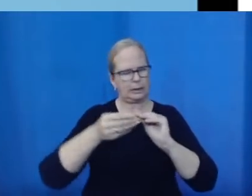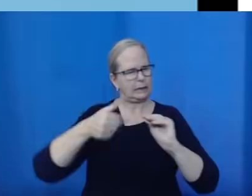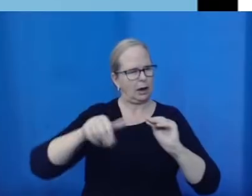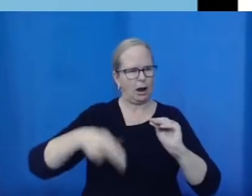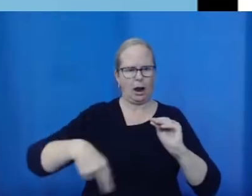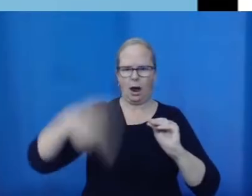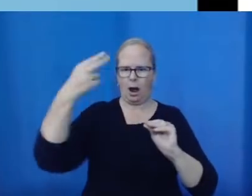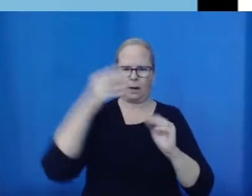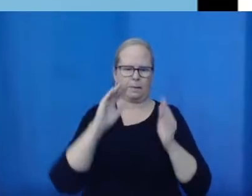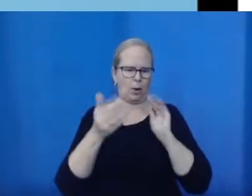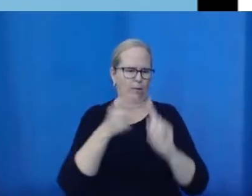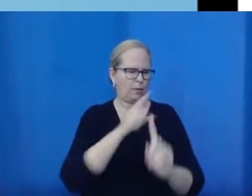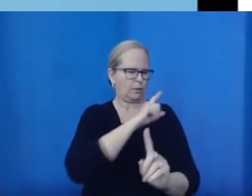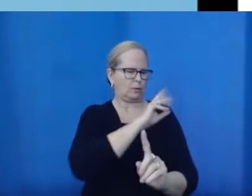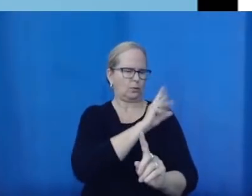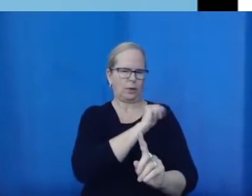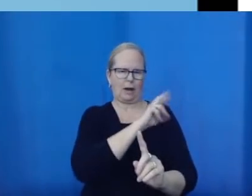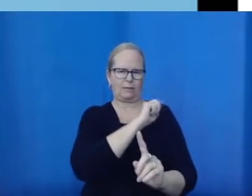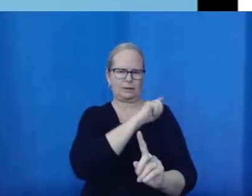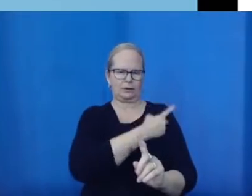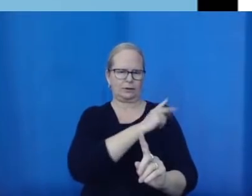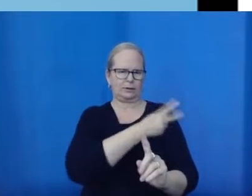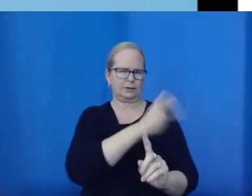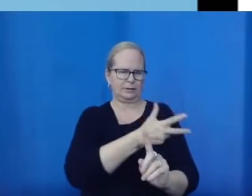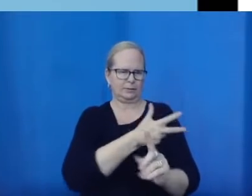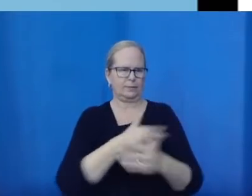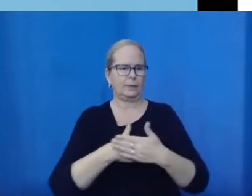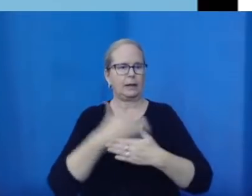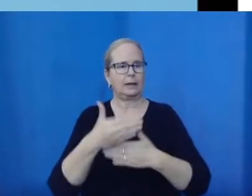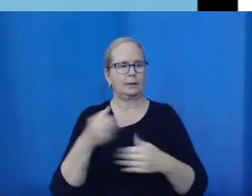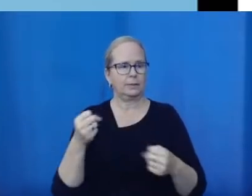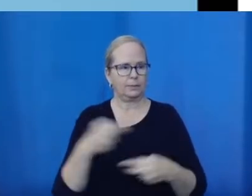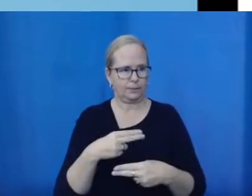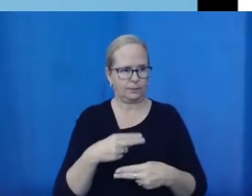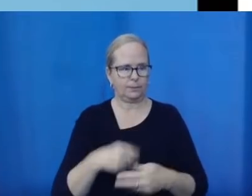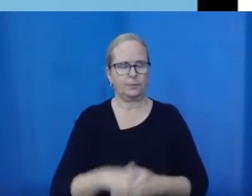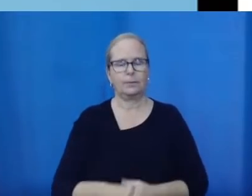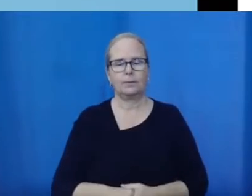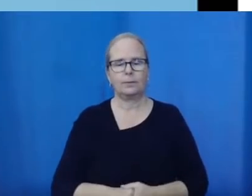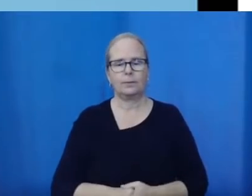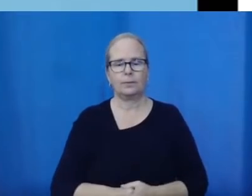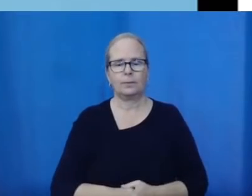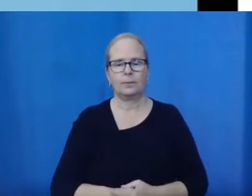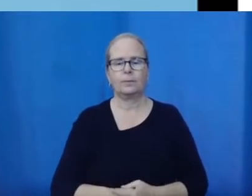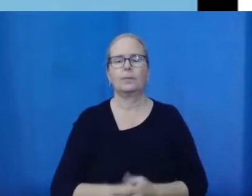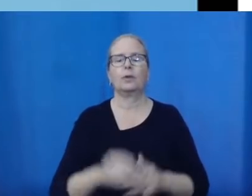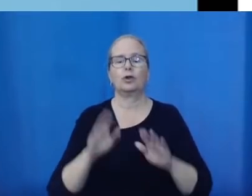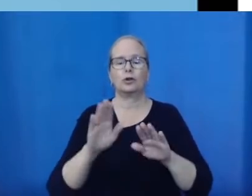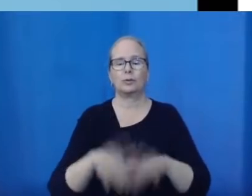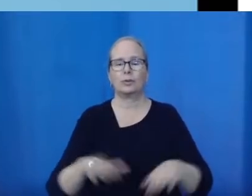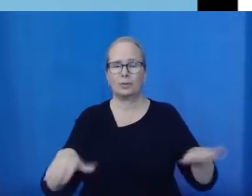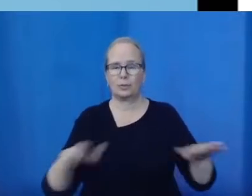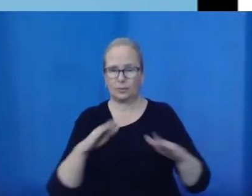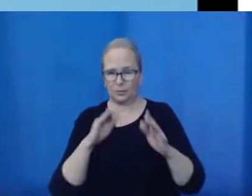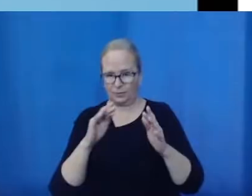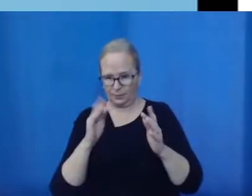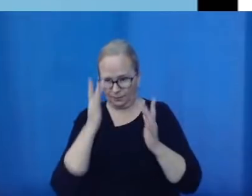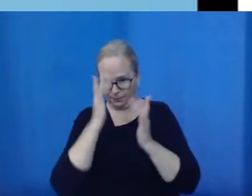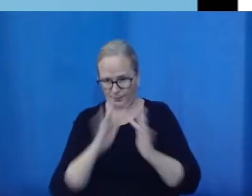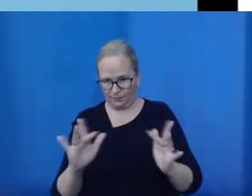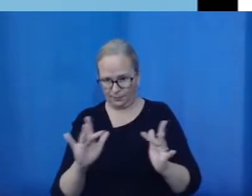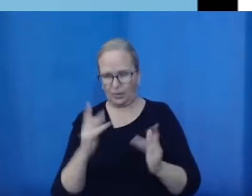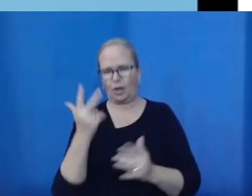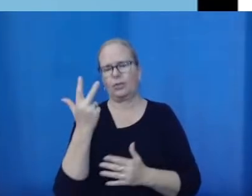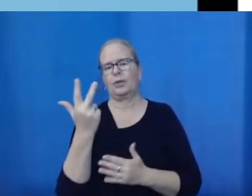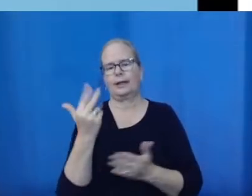Pediatric hospitalizations, we have 3 new hospitalizations in the 10 to 19 years. And oh my God, we have